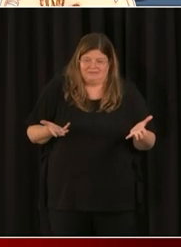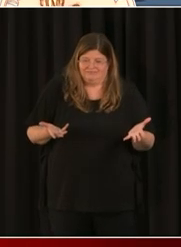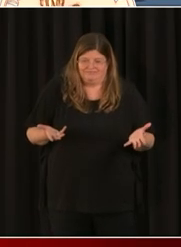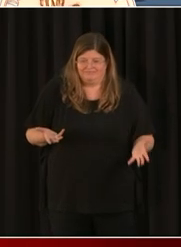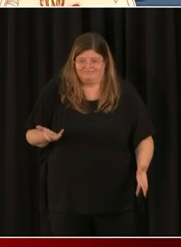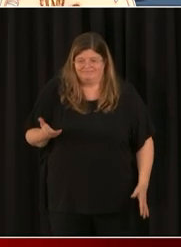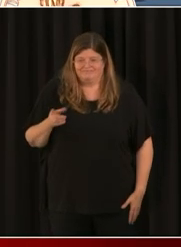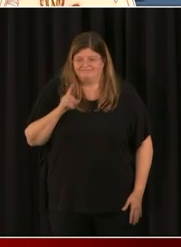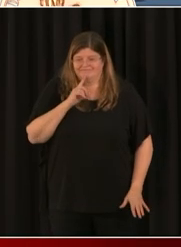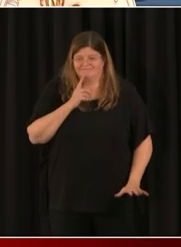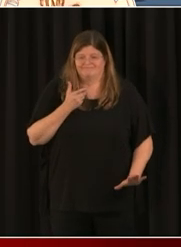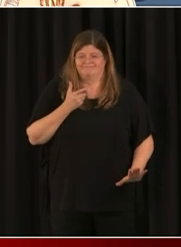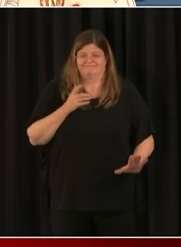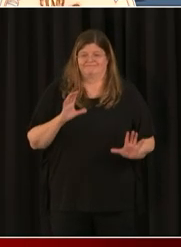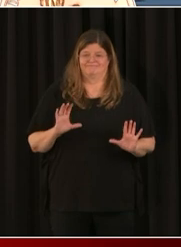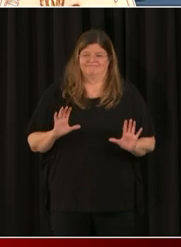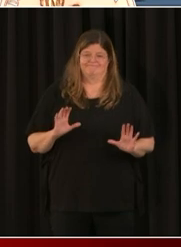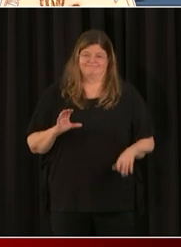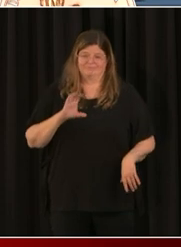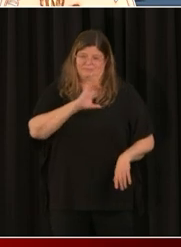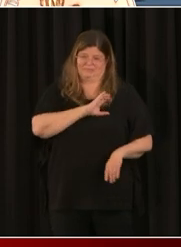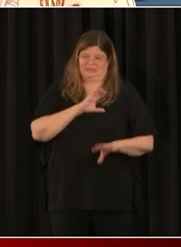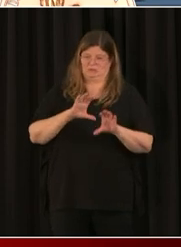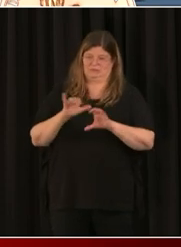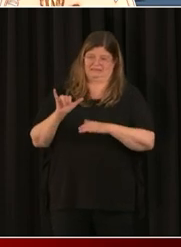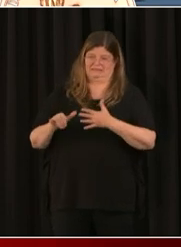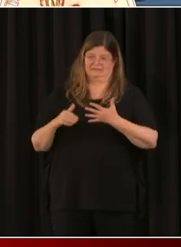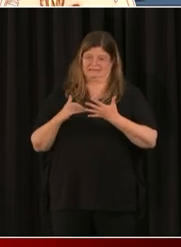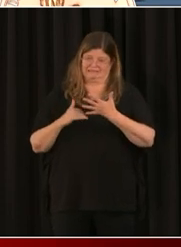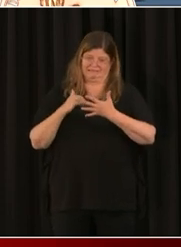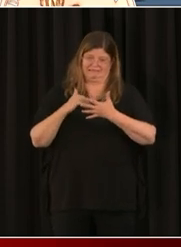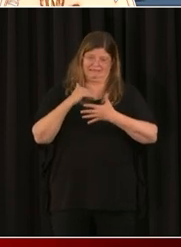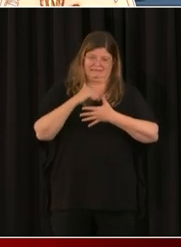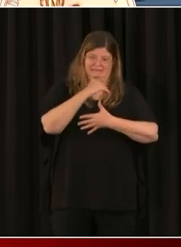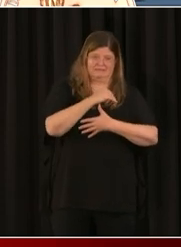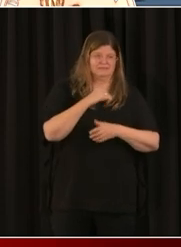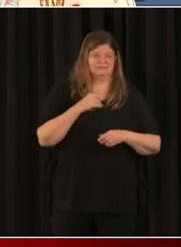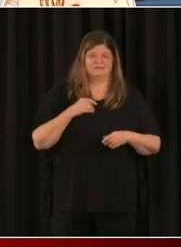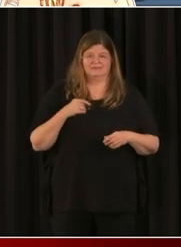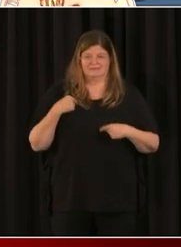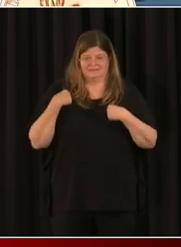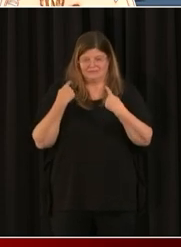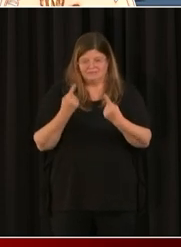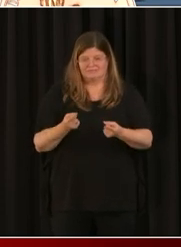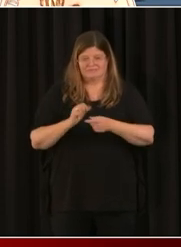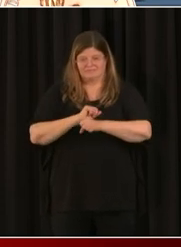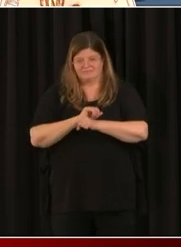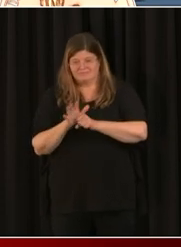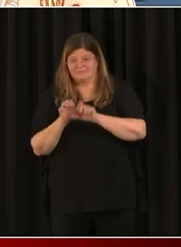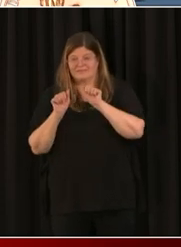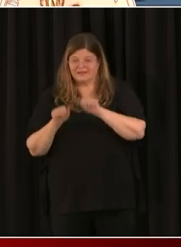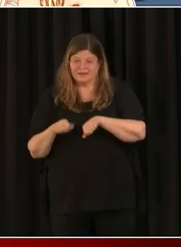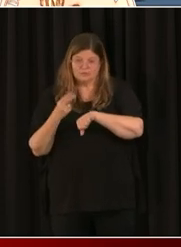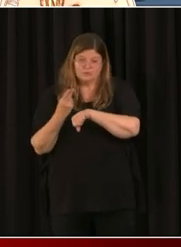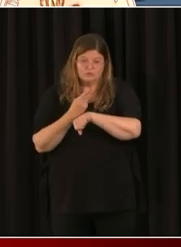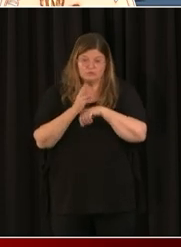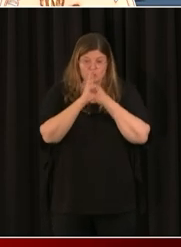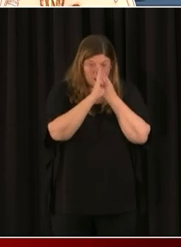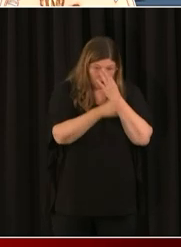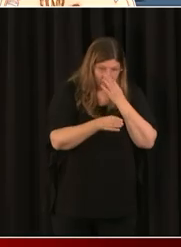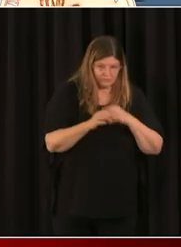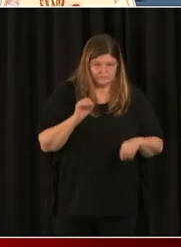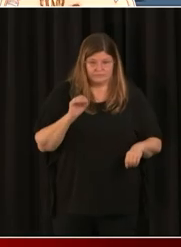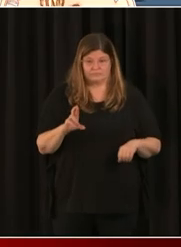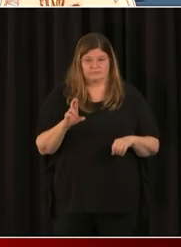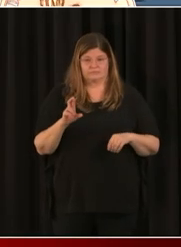The police, as they've always have done throughout this pandemic, can use directives,